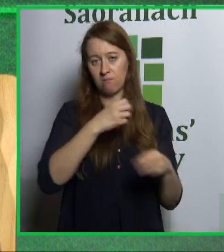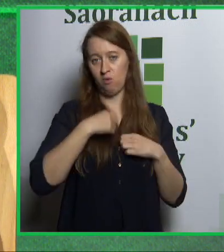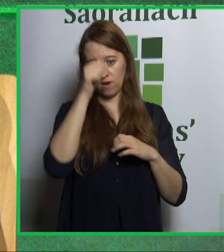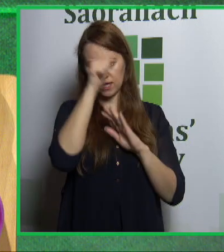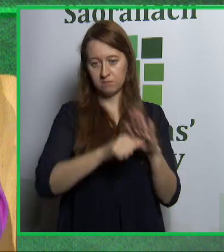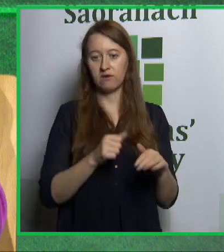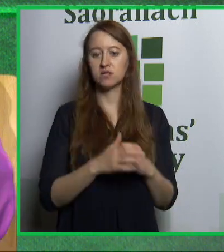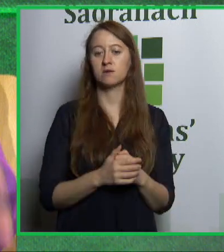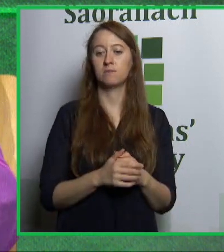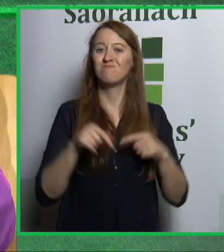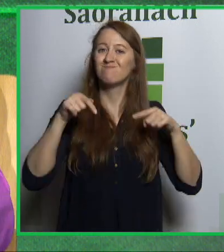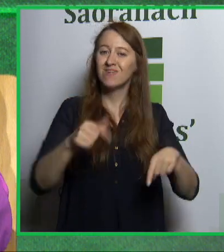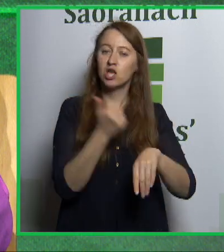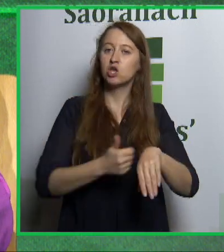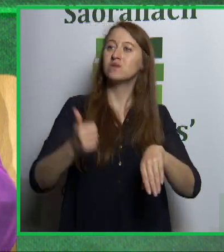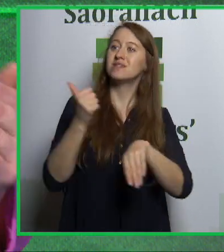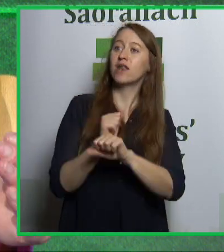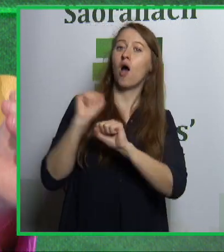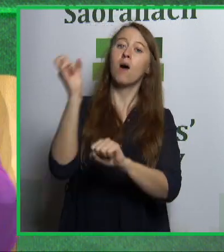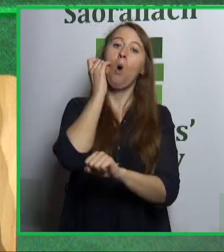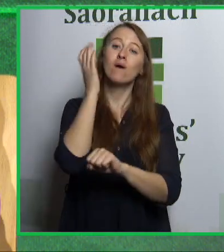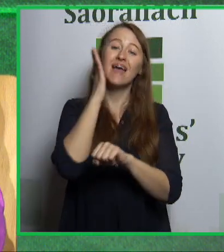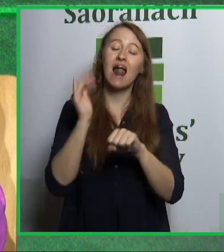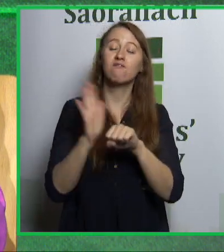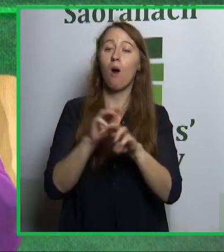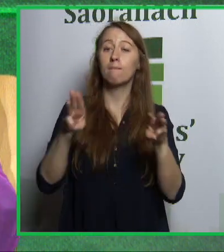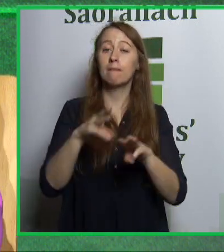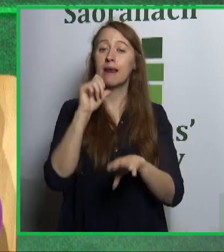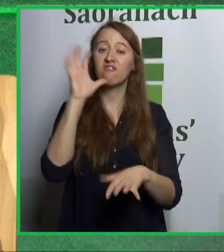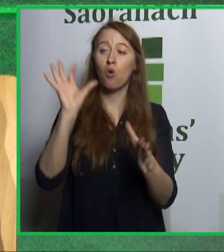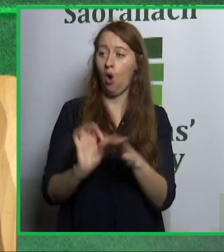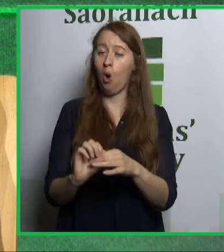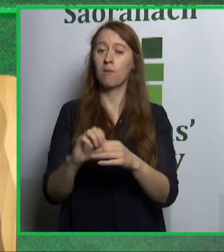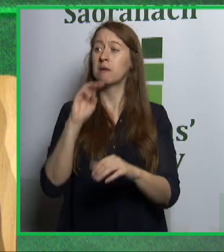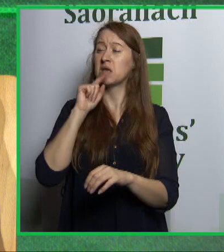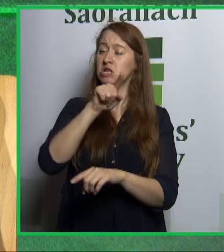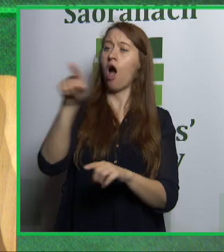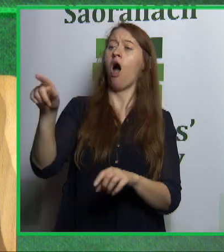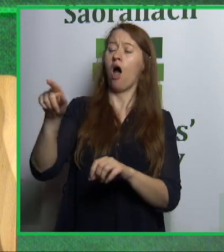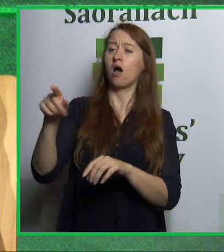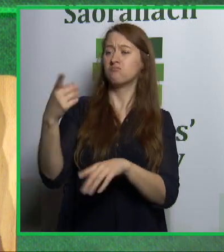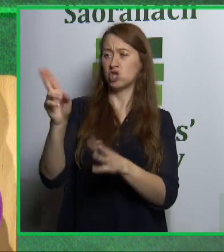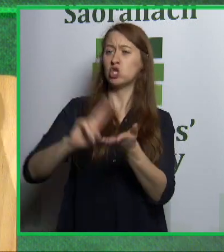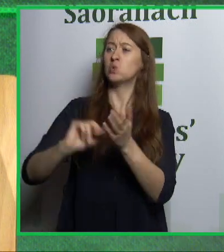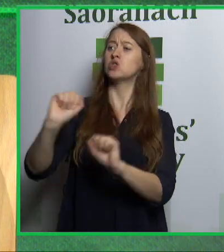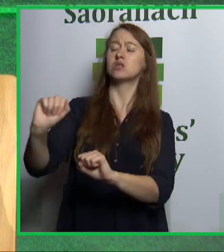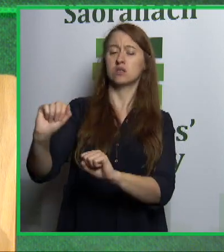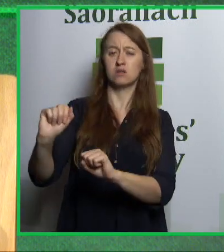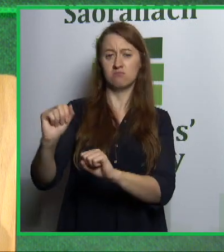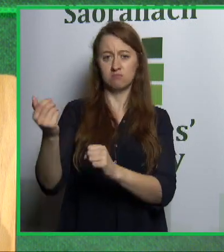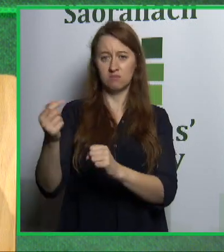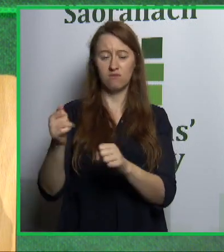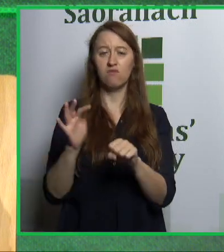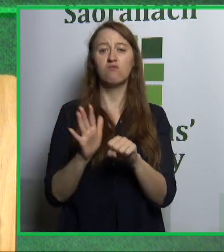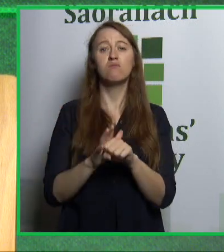you listen to people that are using the hotel, but yet all these services that are set up for people that use drugs, they don't take on board their